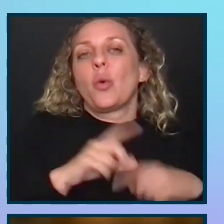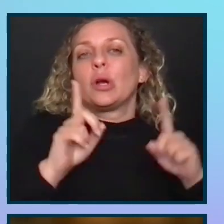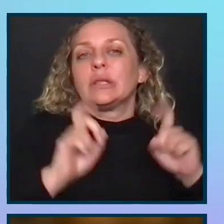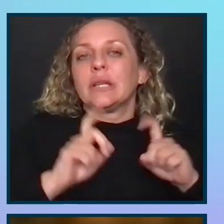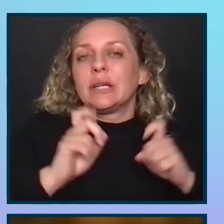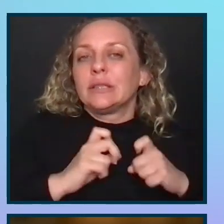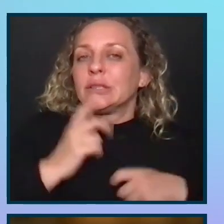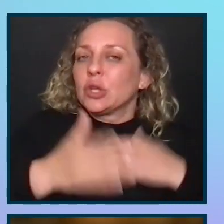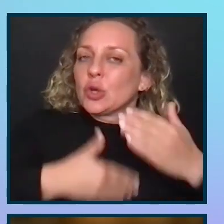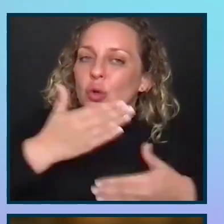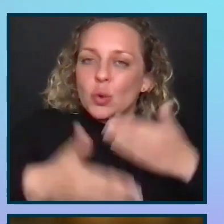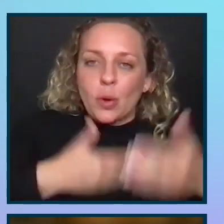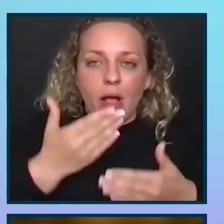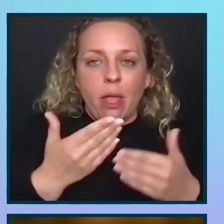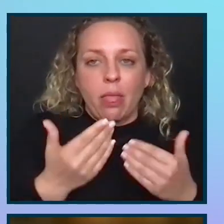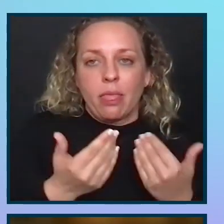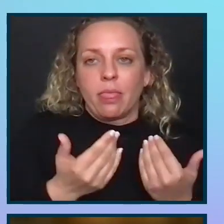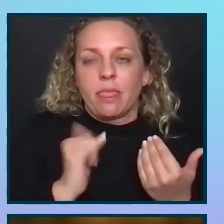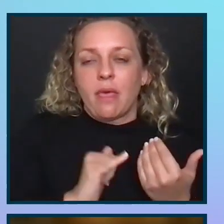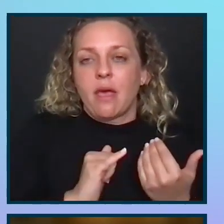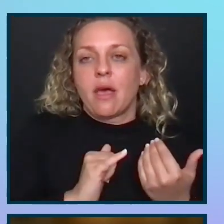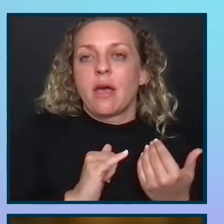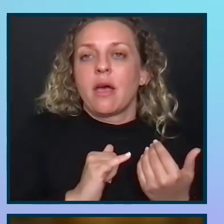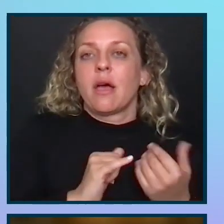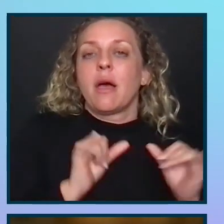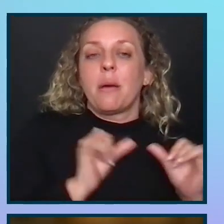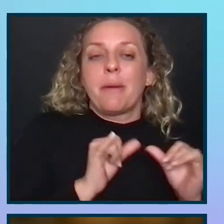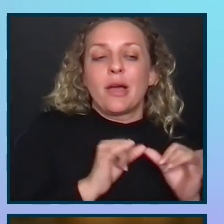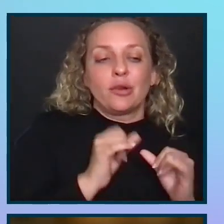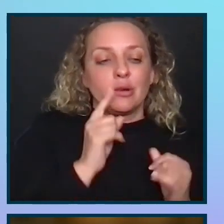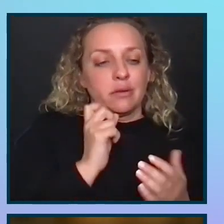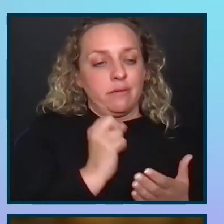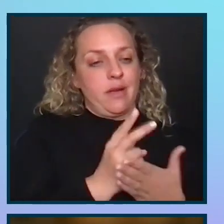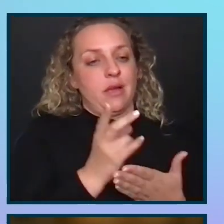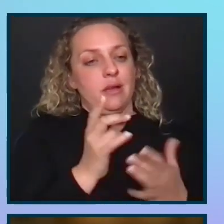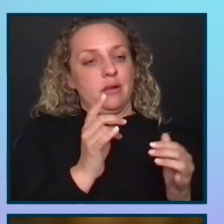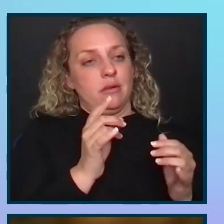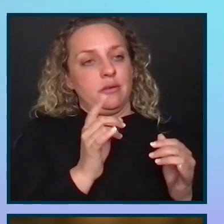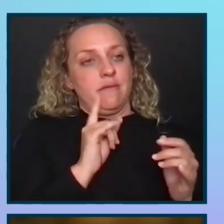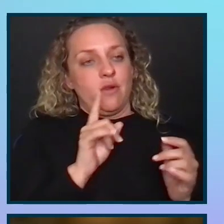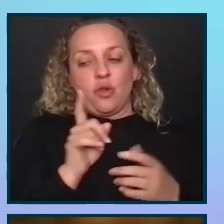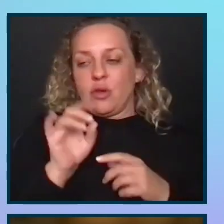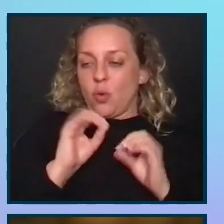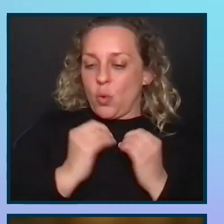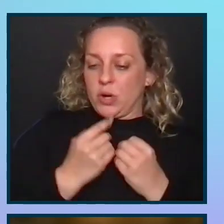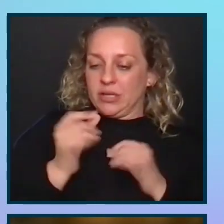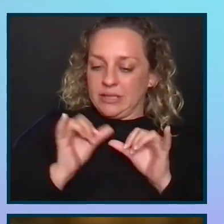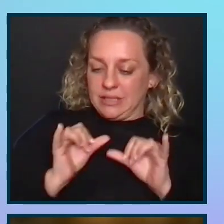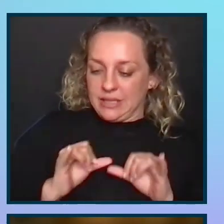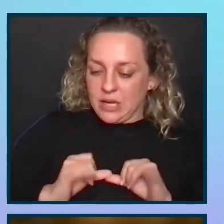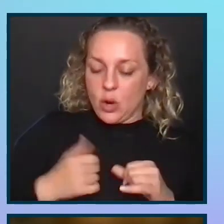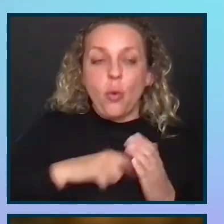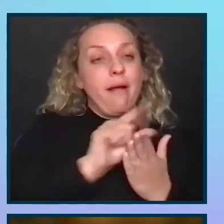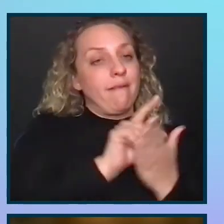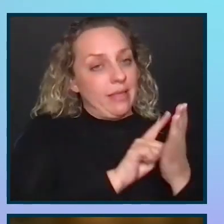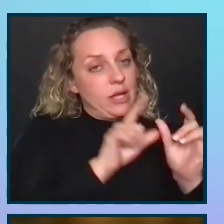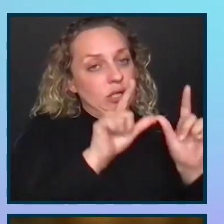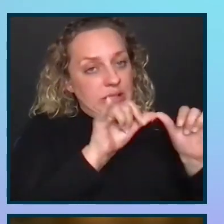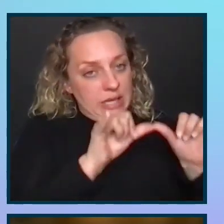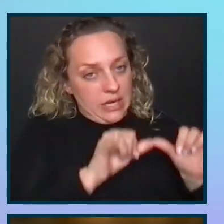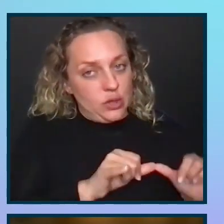throughout the process. We want to measure and validate against any organizational standards. As we know, there are legal standards that